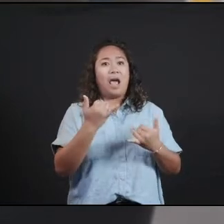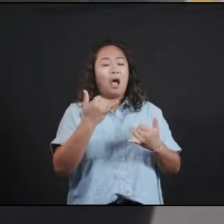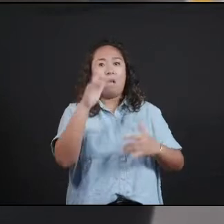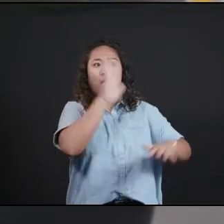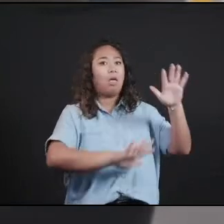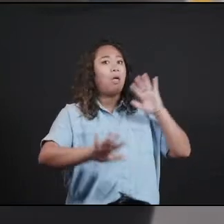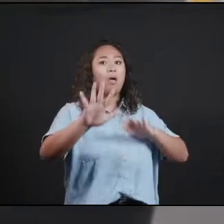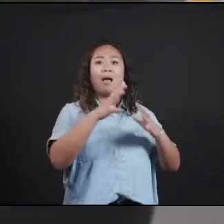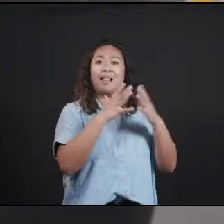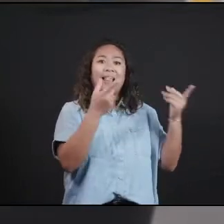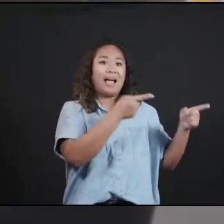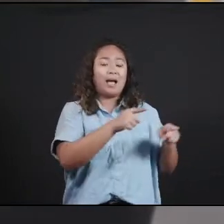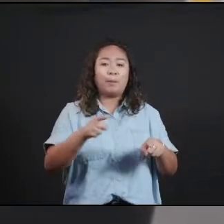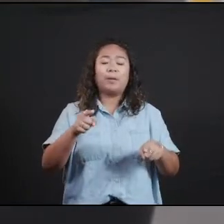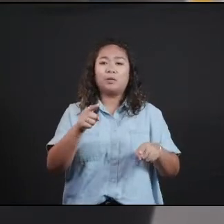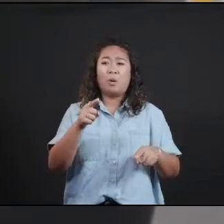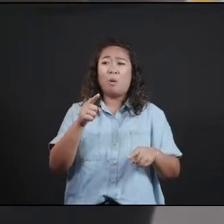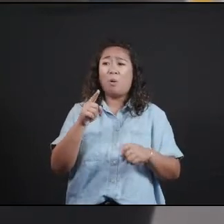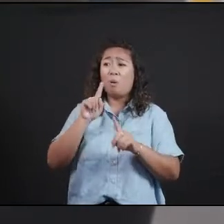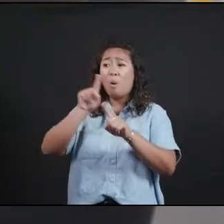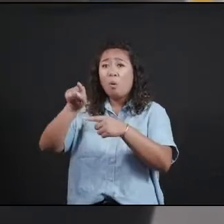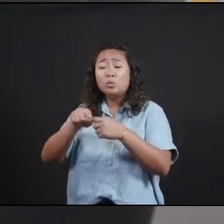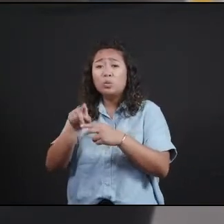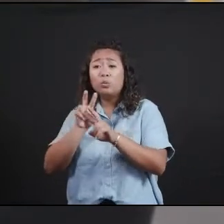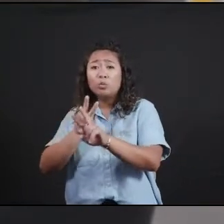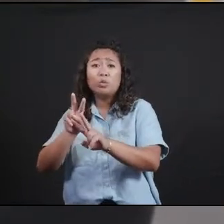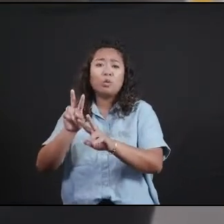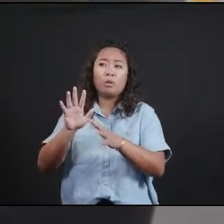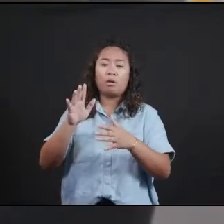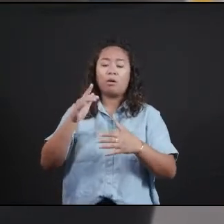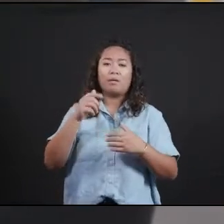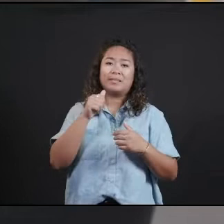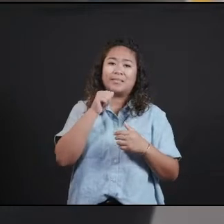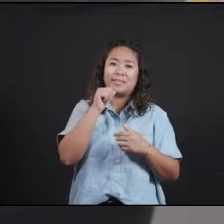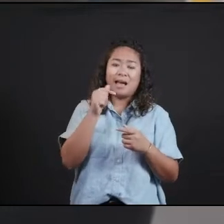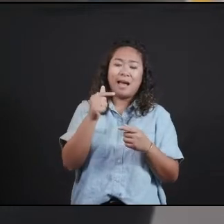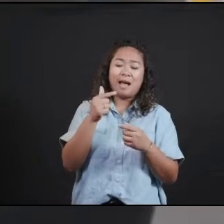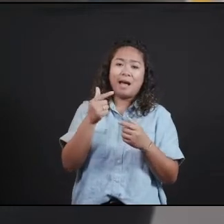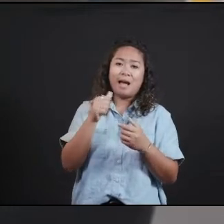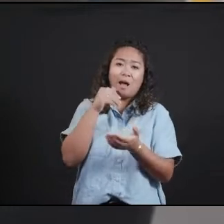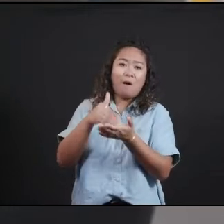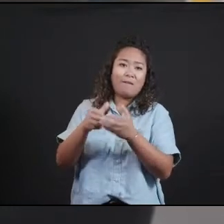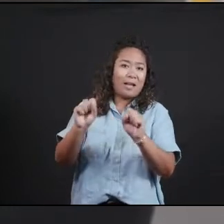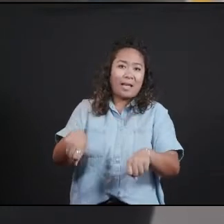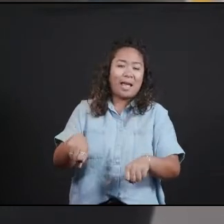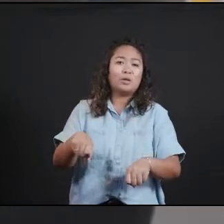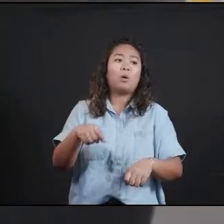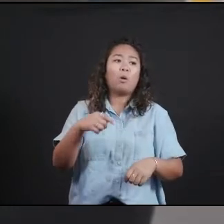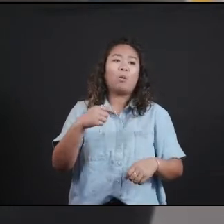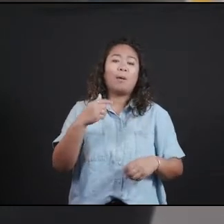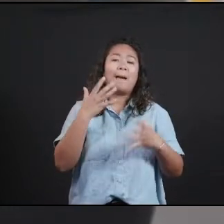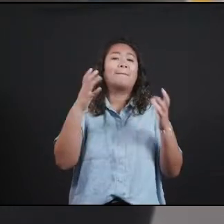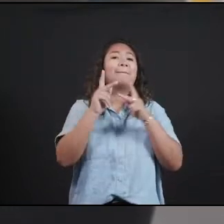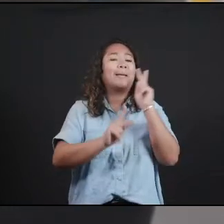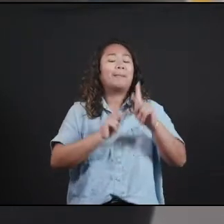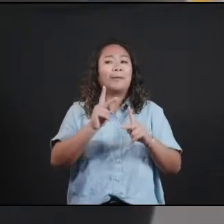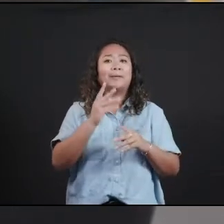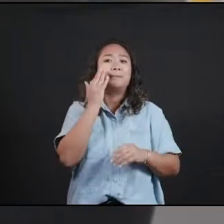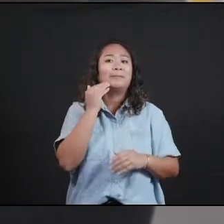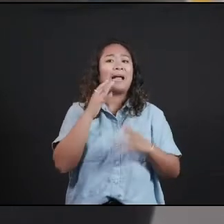to Gary Malloy, our Commissioner of Labor, whose mom passed this weekend. To the whole Malloy family,